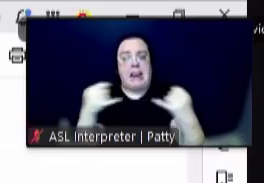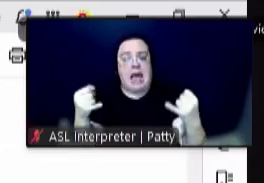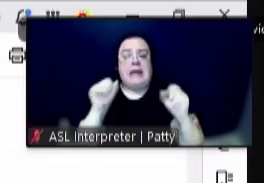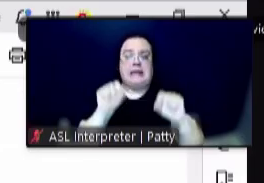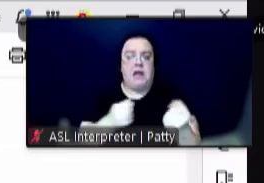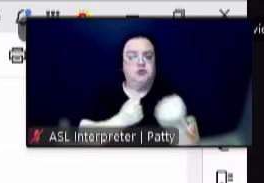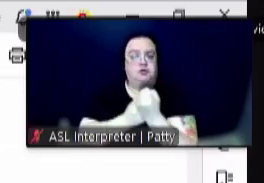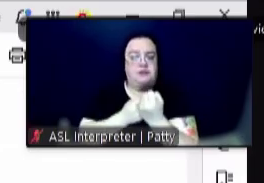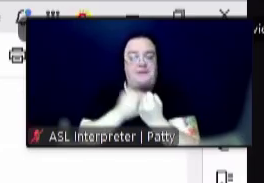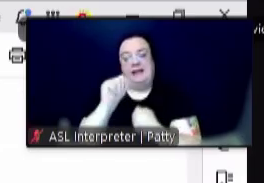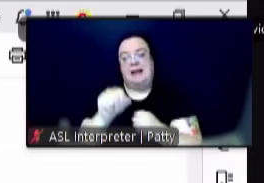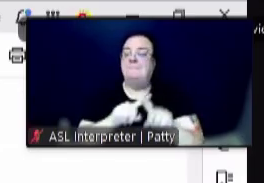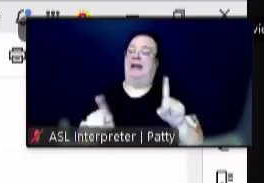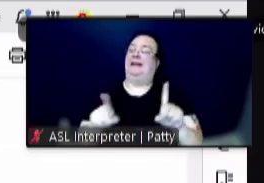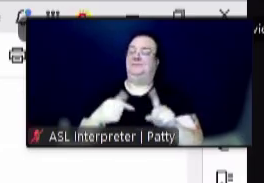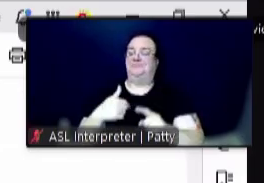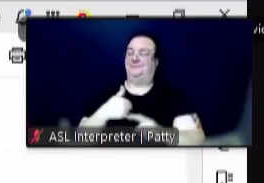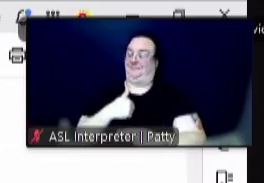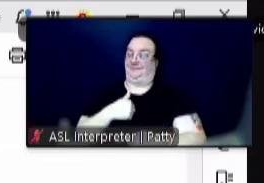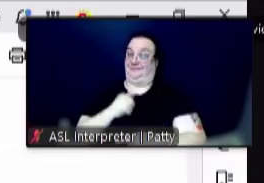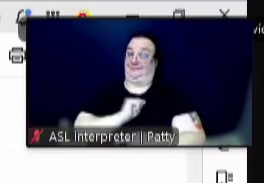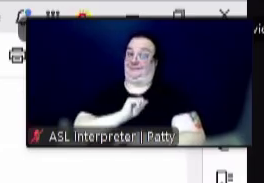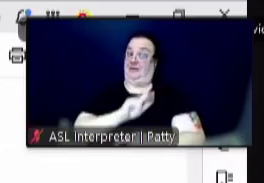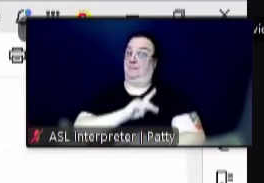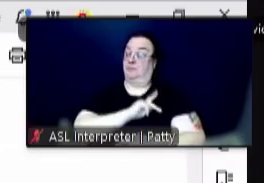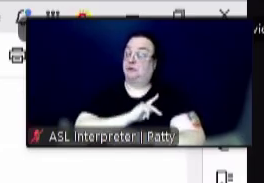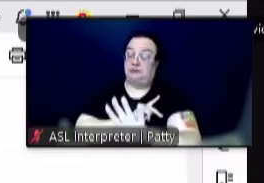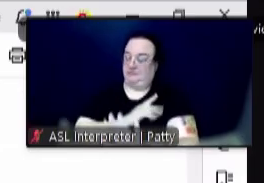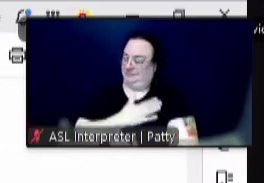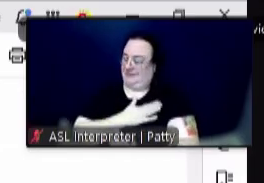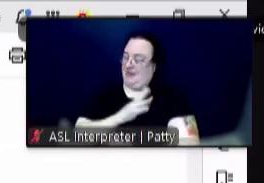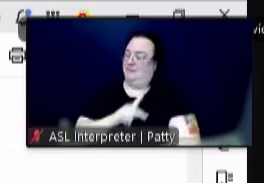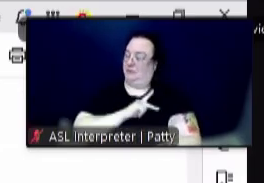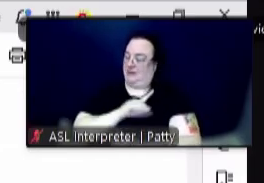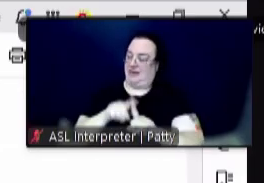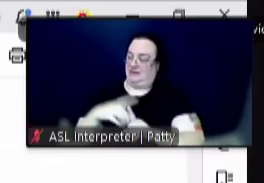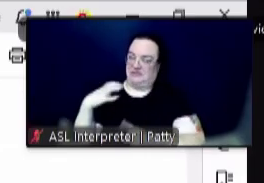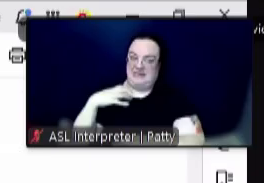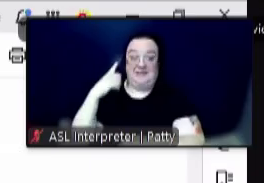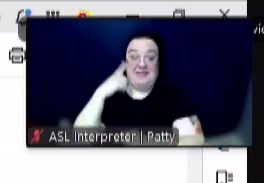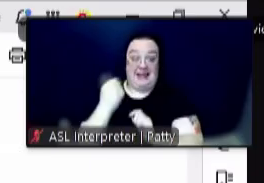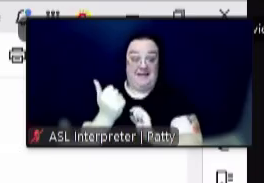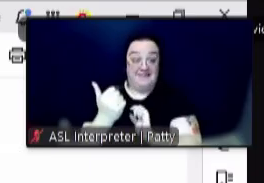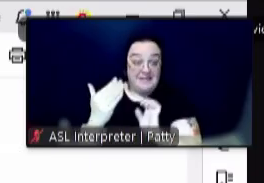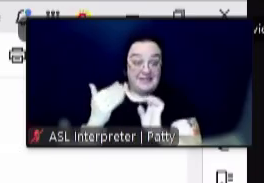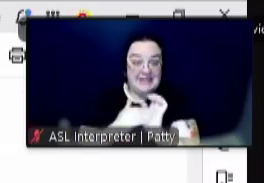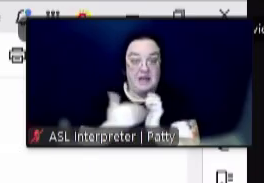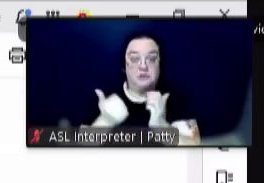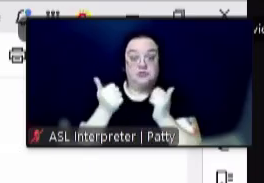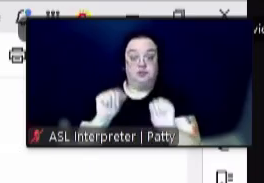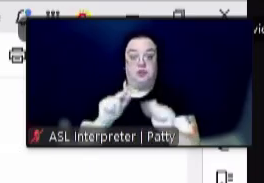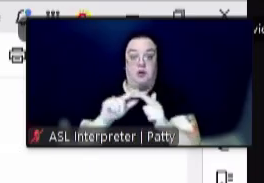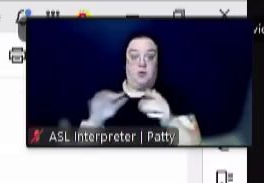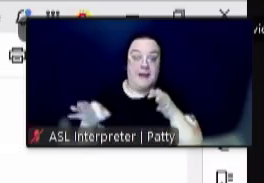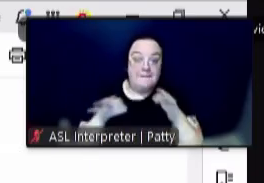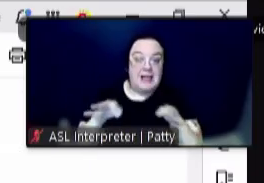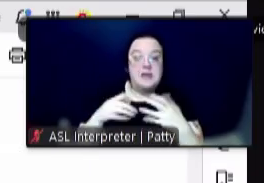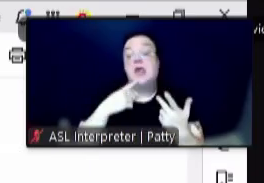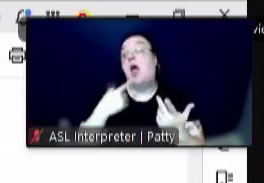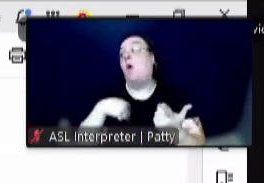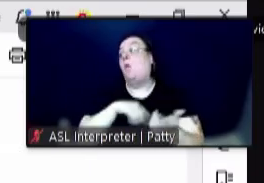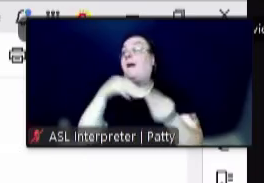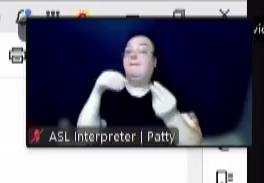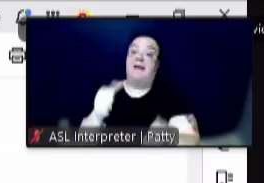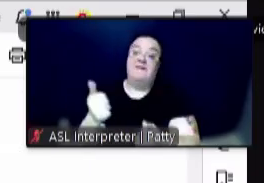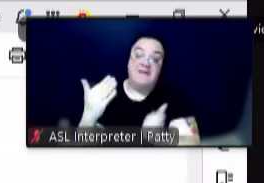but I just think, I personally, and this is just me, as your chief, think that 15,000, trying to explain or say, well, we spent